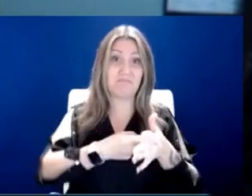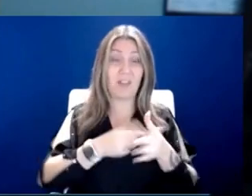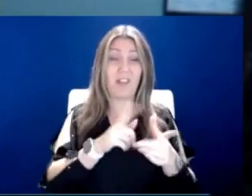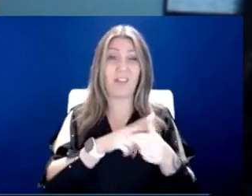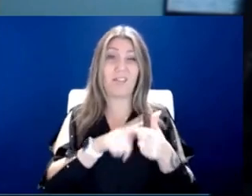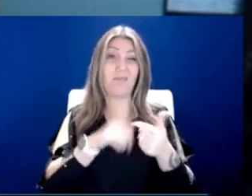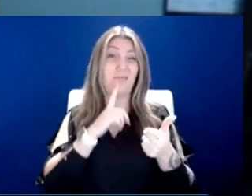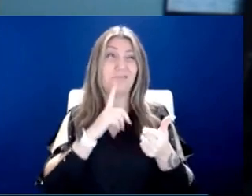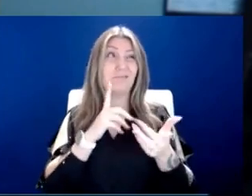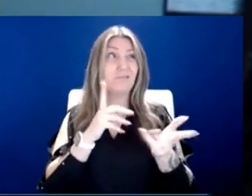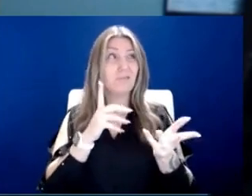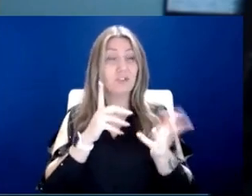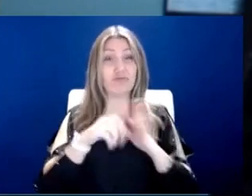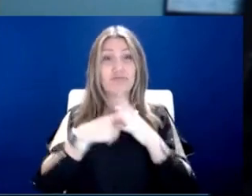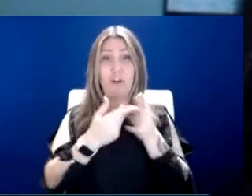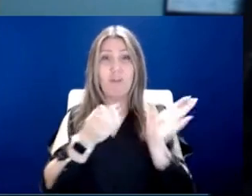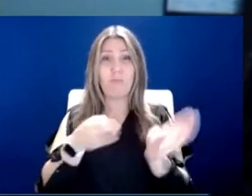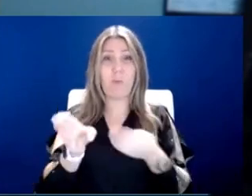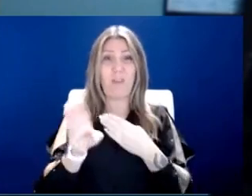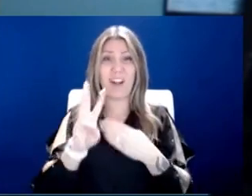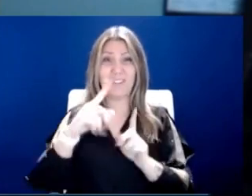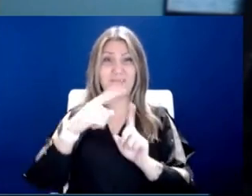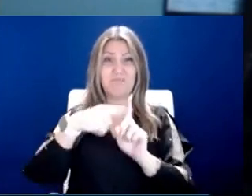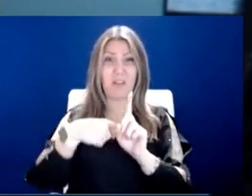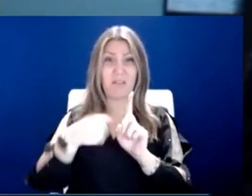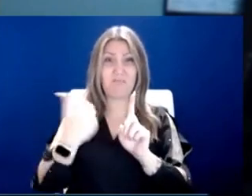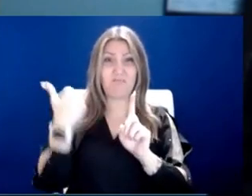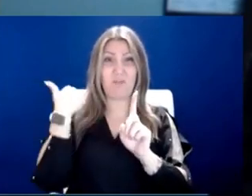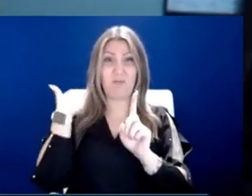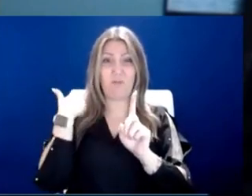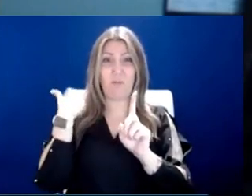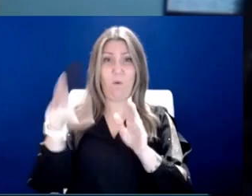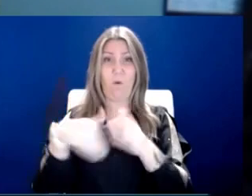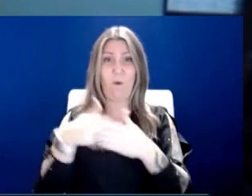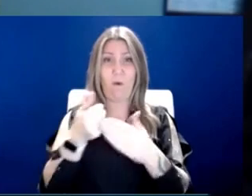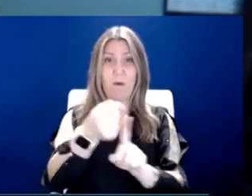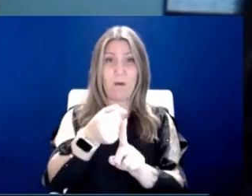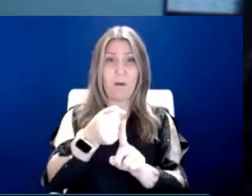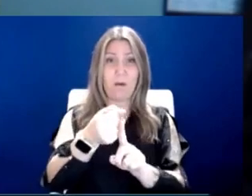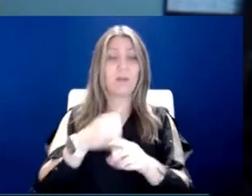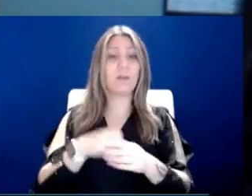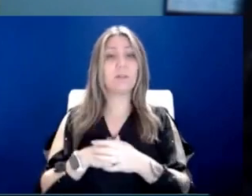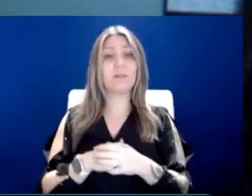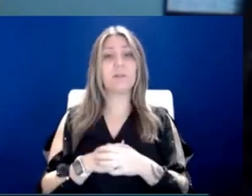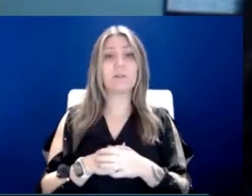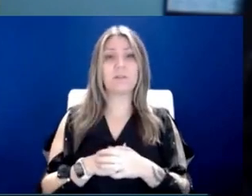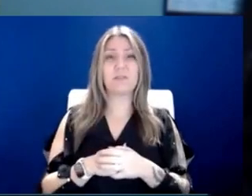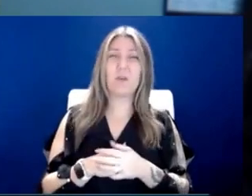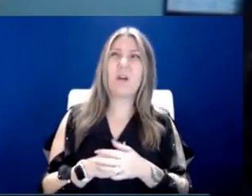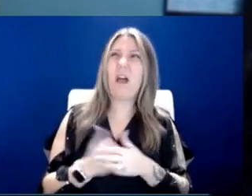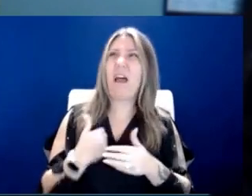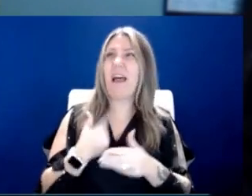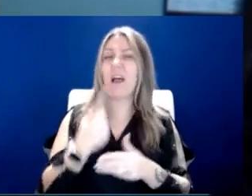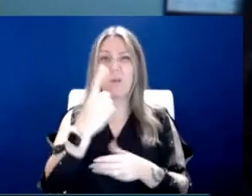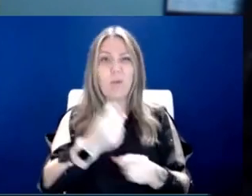it, 6 months before all this hit. And so we had a year and a half